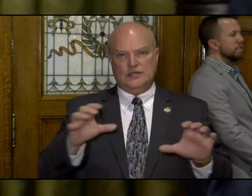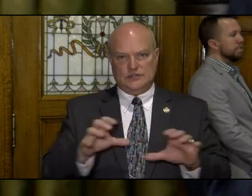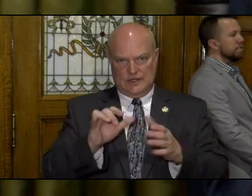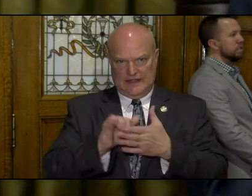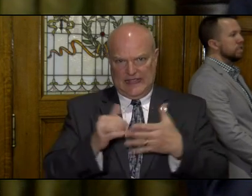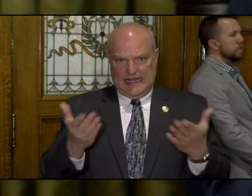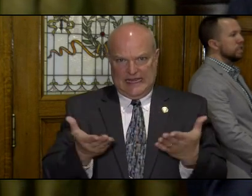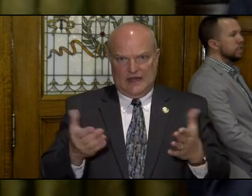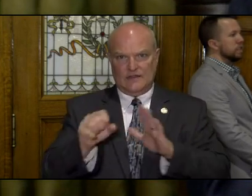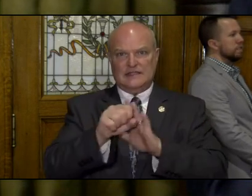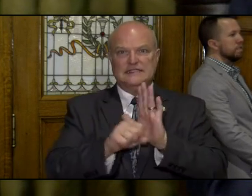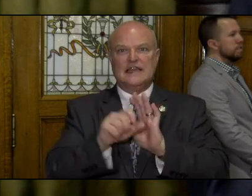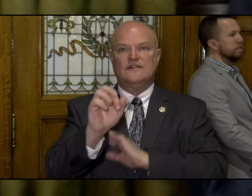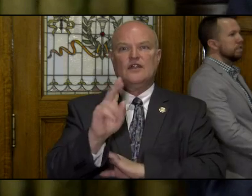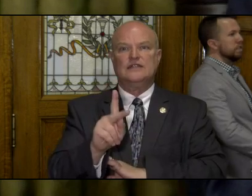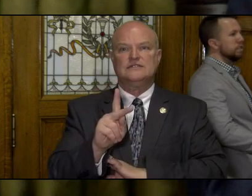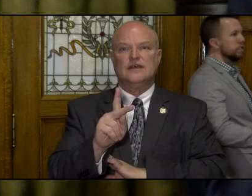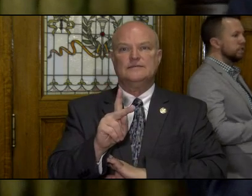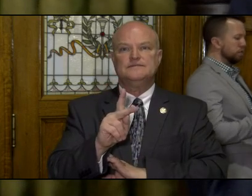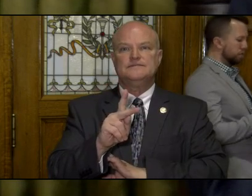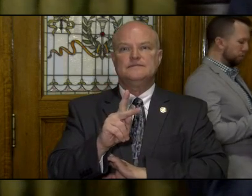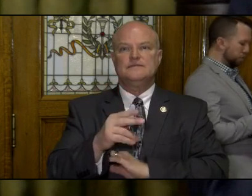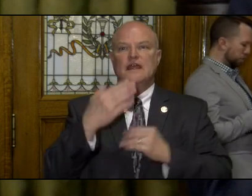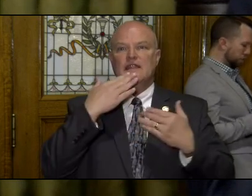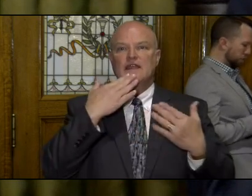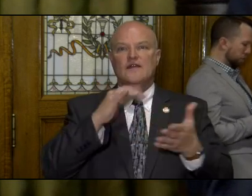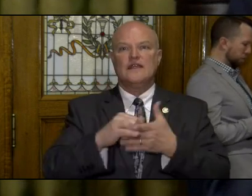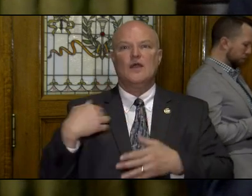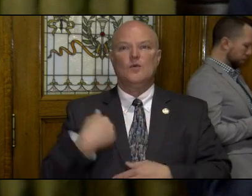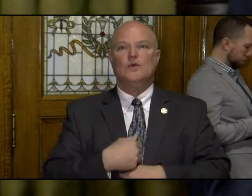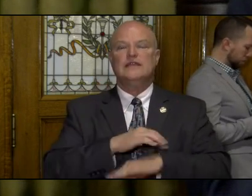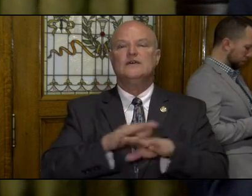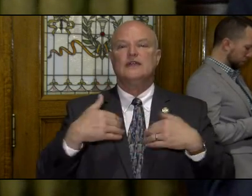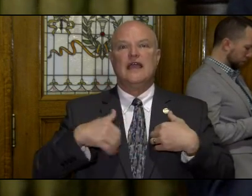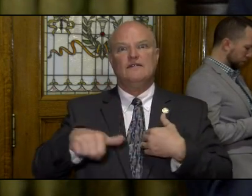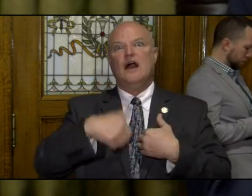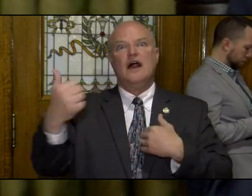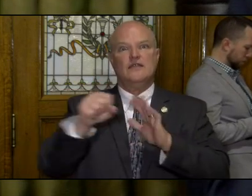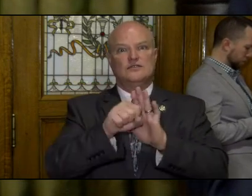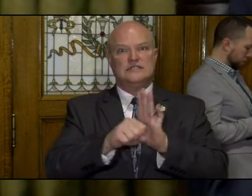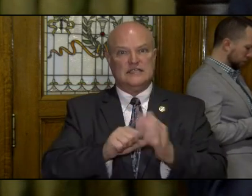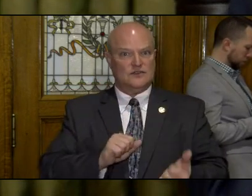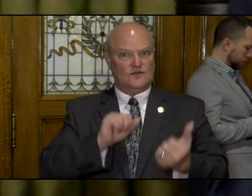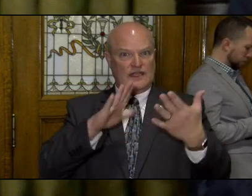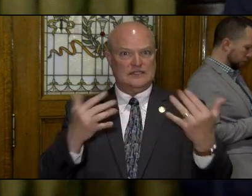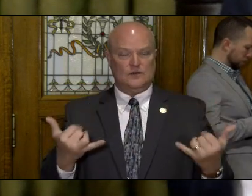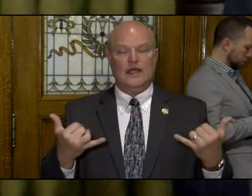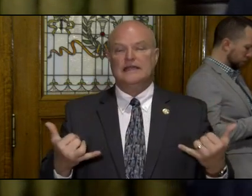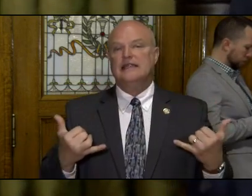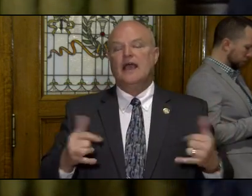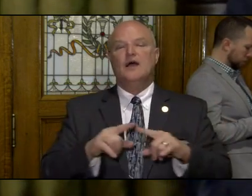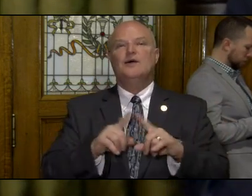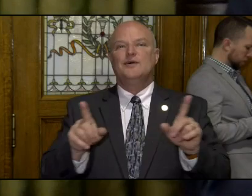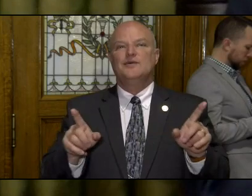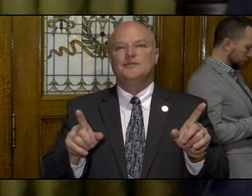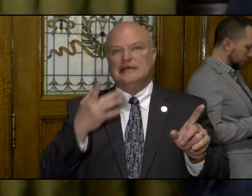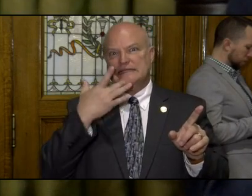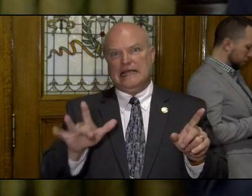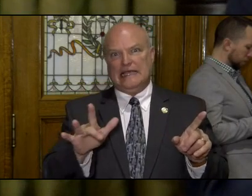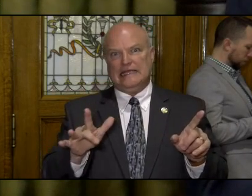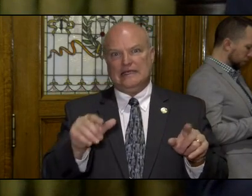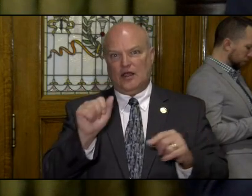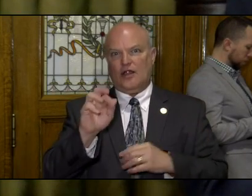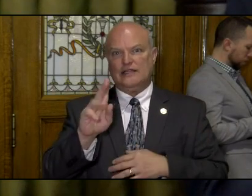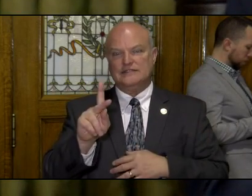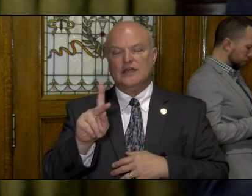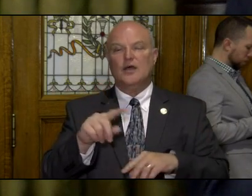that here in the state of Arkansas. Thankfully, we don't have what some other states are facing right now, but we want to